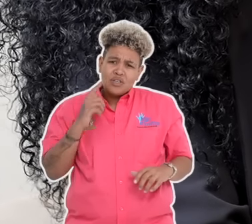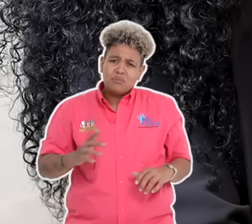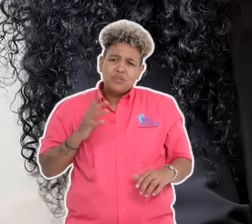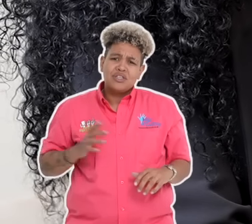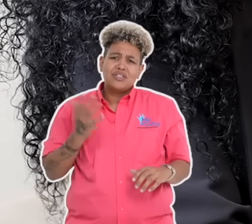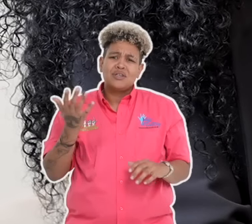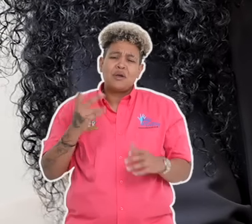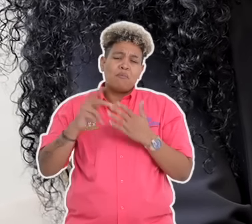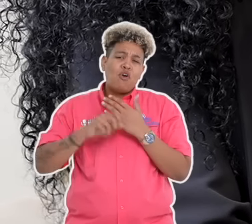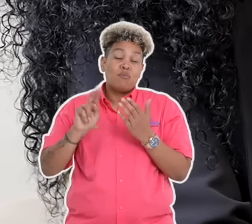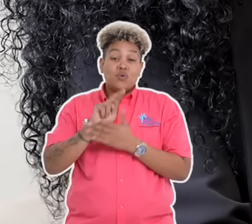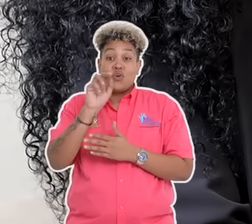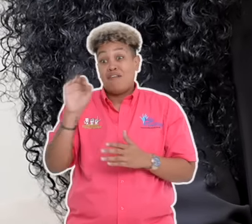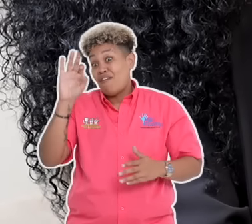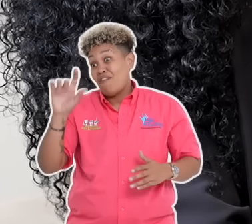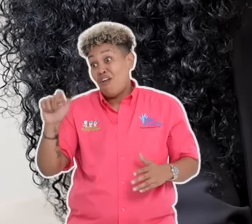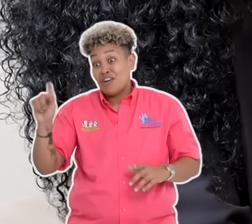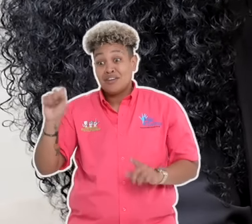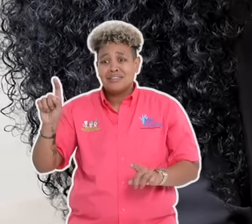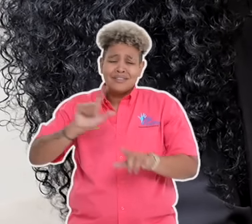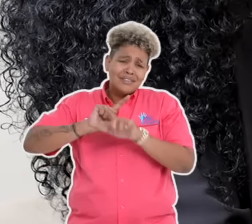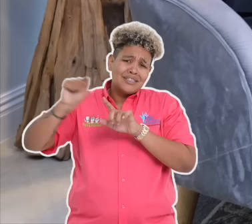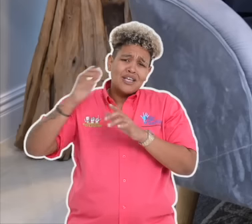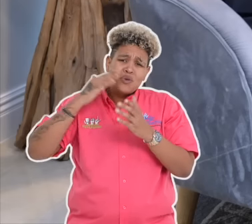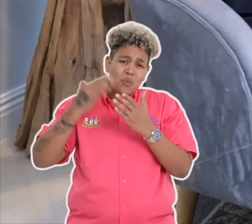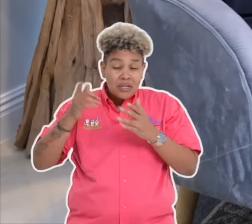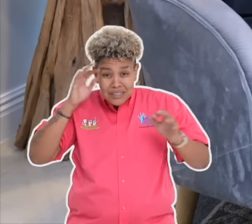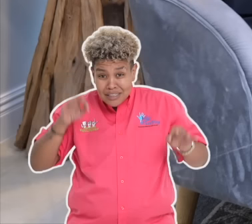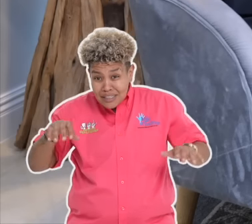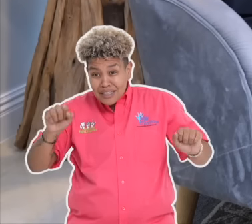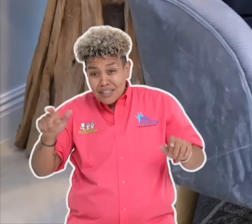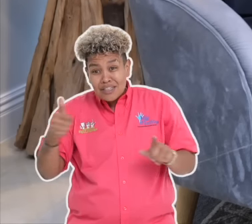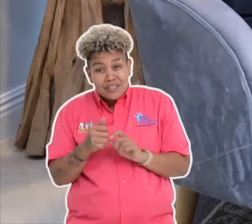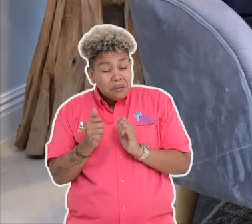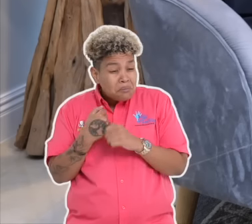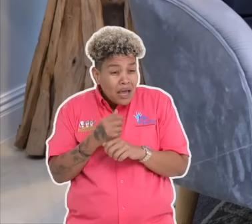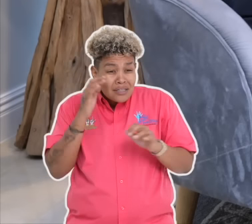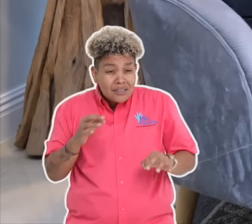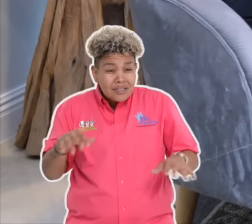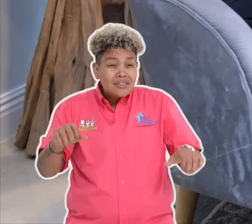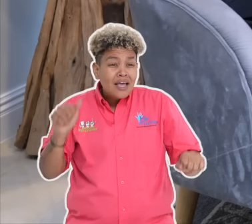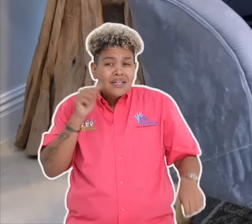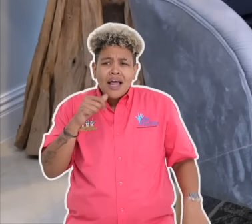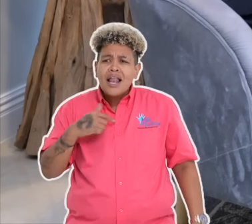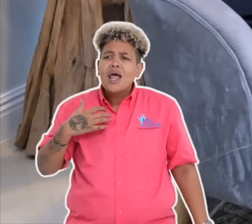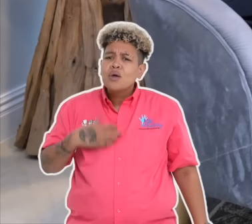prestigious program, University of Florida, and she excels so well. The decisions she makes with dating, I'm like,